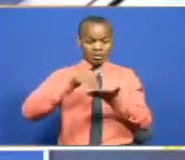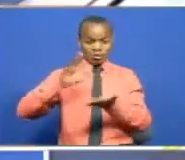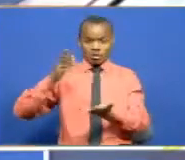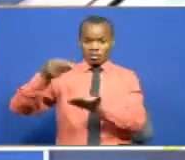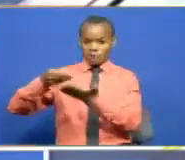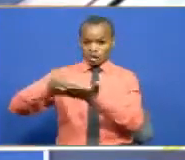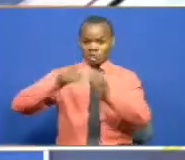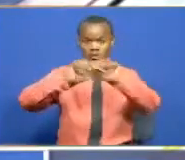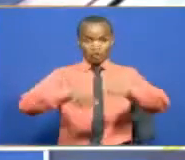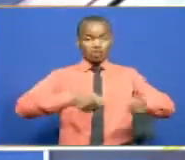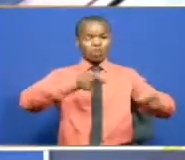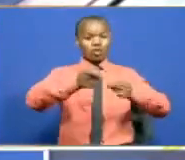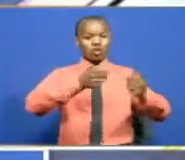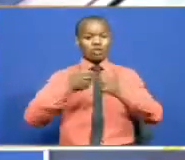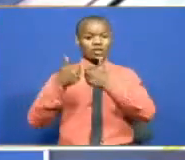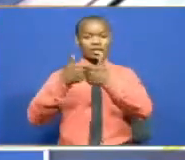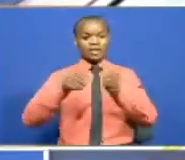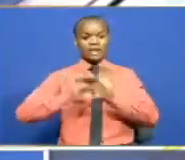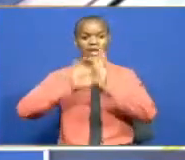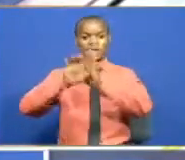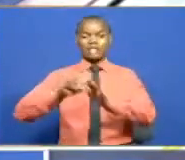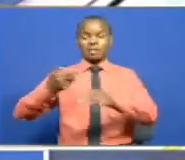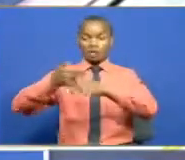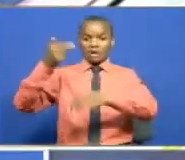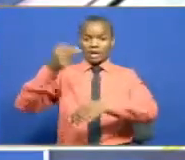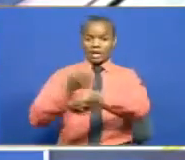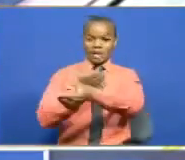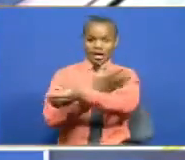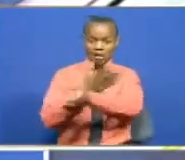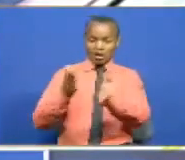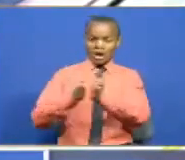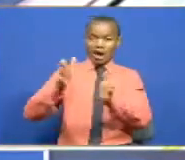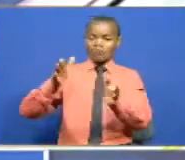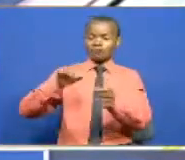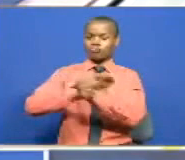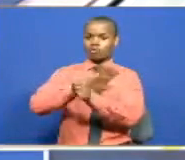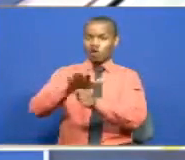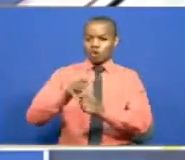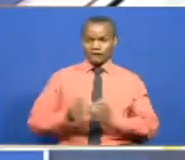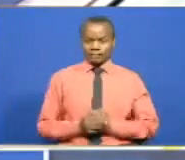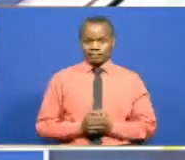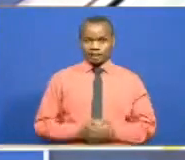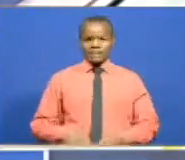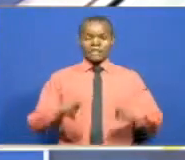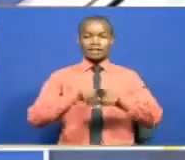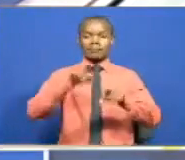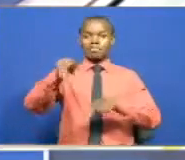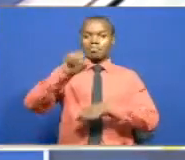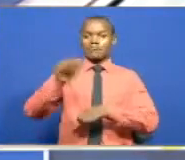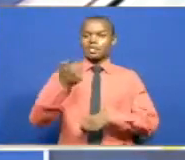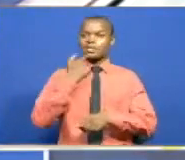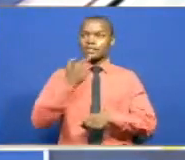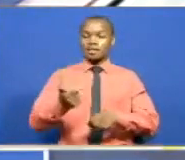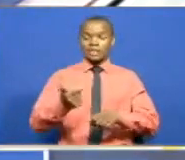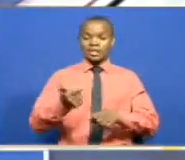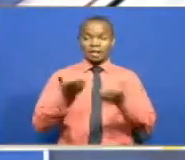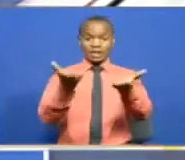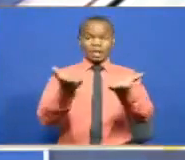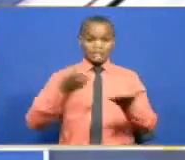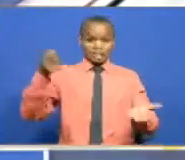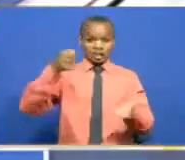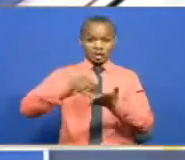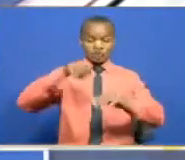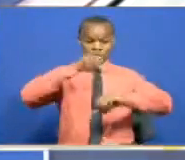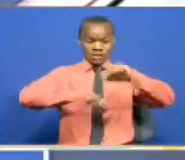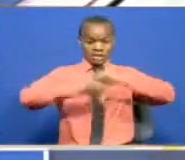emerging challenges like rising cancer cases and the COVID-19 pandemic. The PS said there is need to involve scientists and researchers